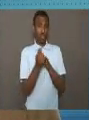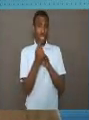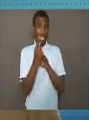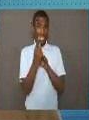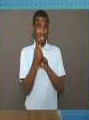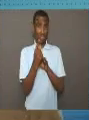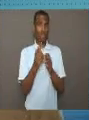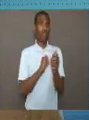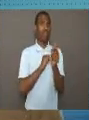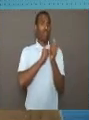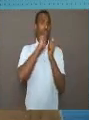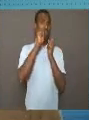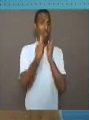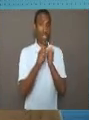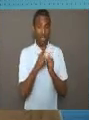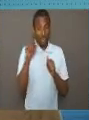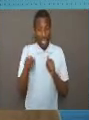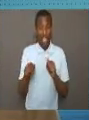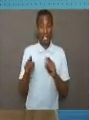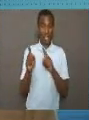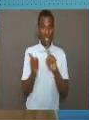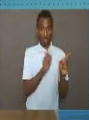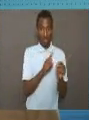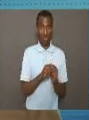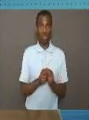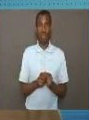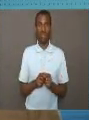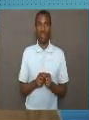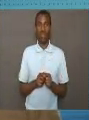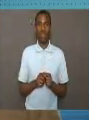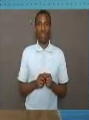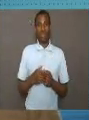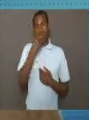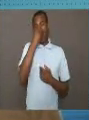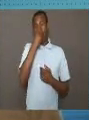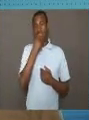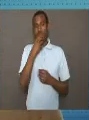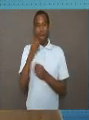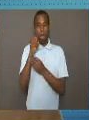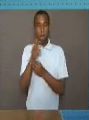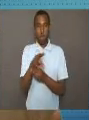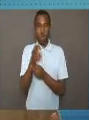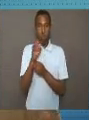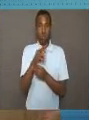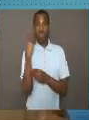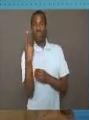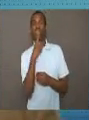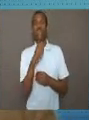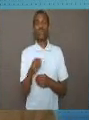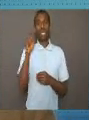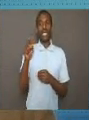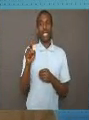spontaneous. It is instead using a heat pump, which